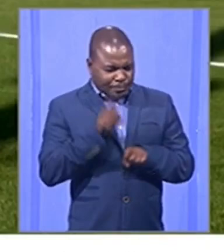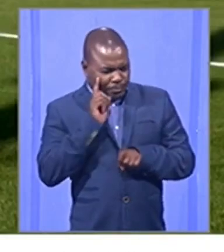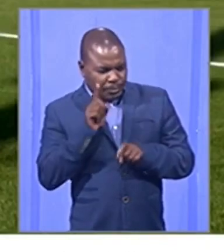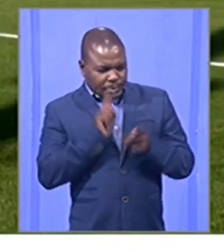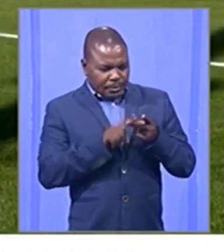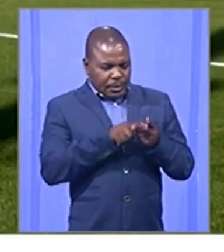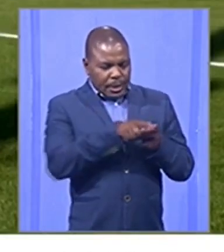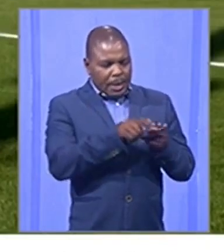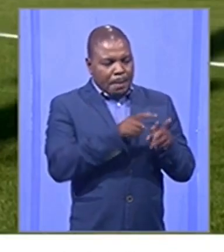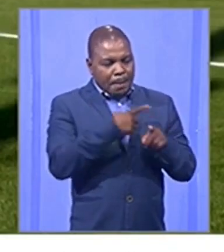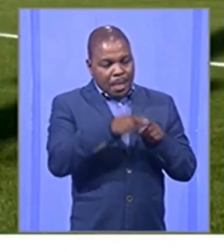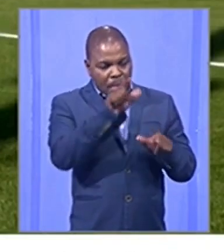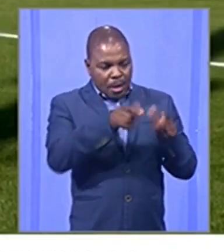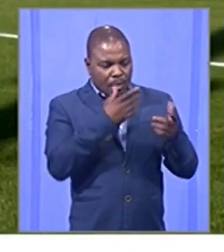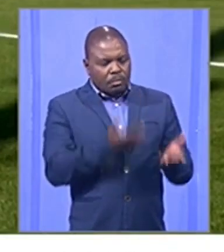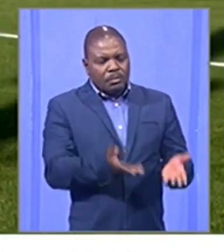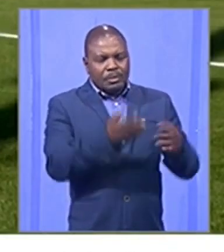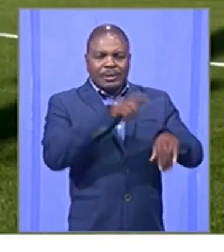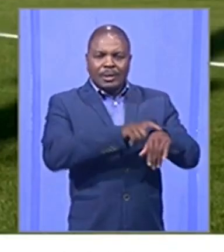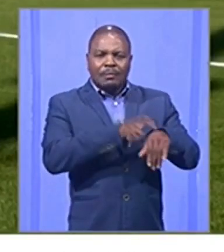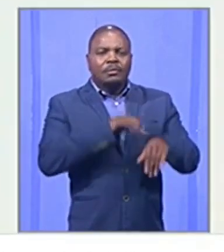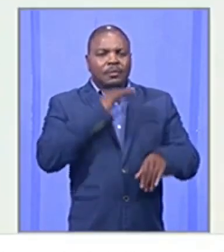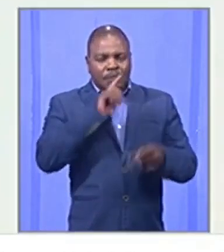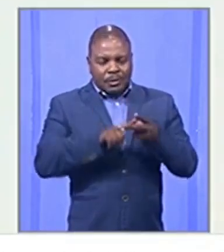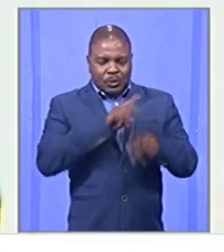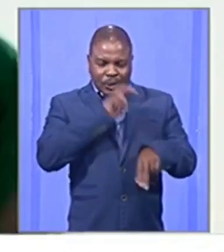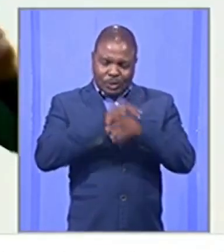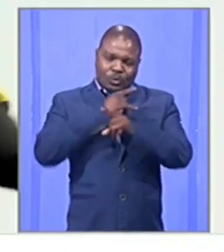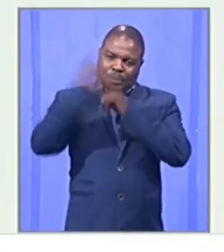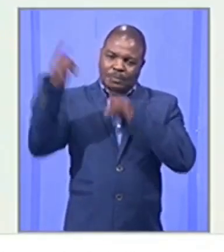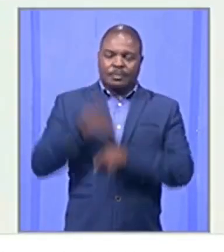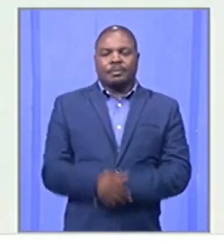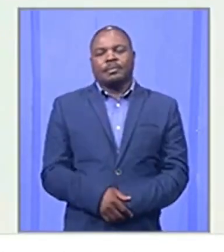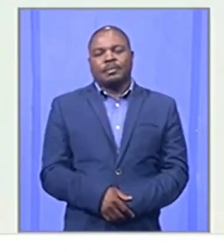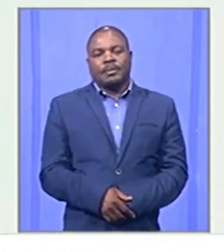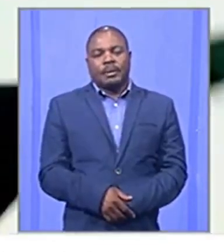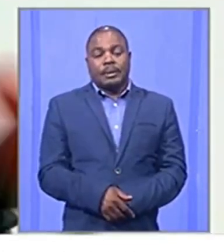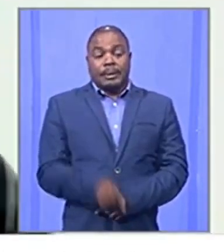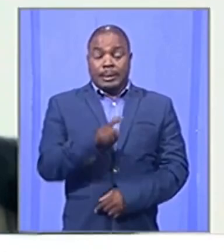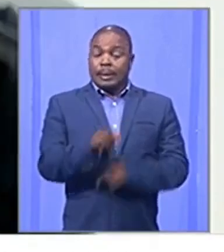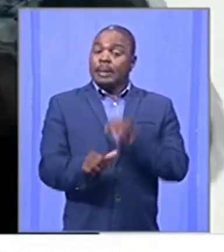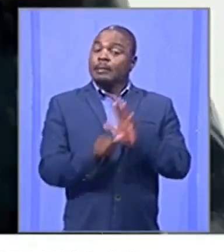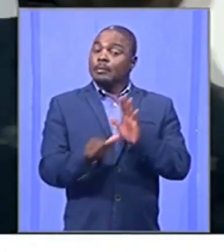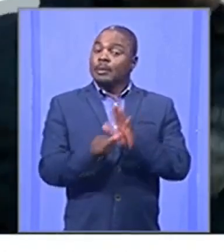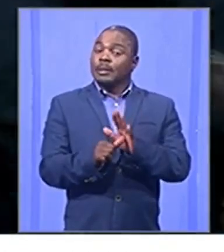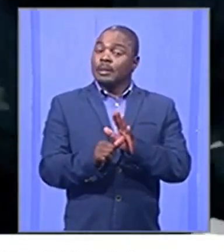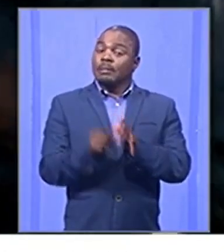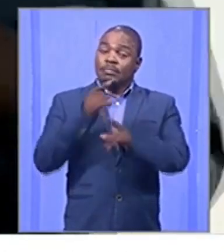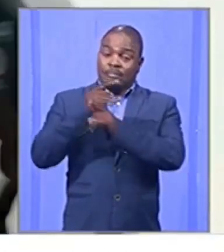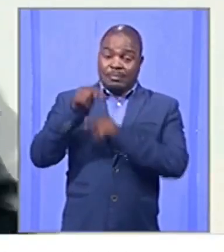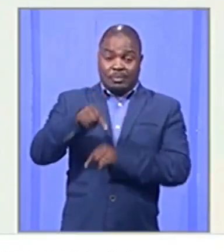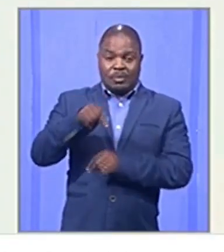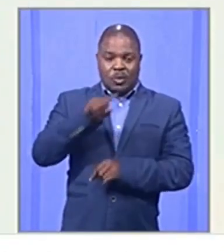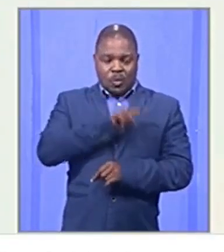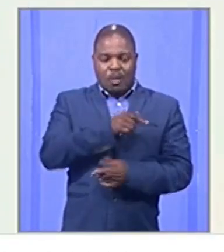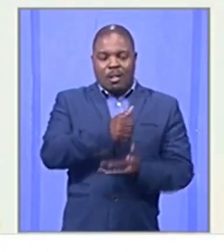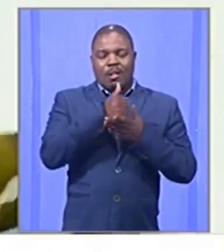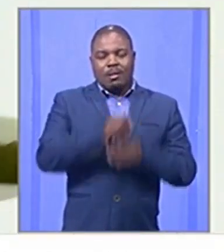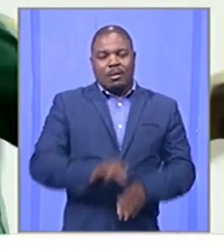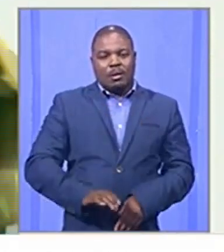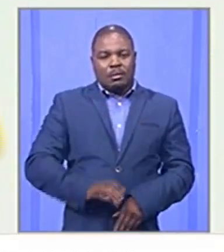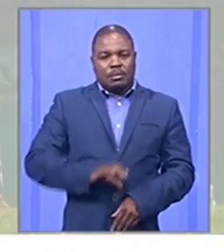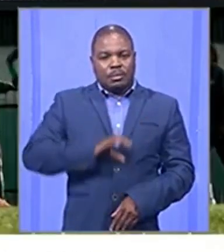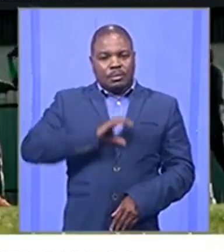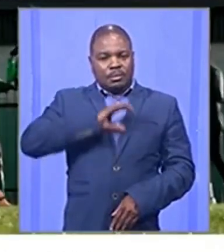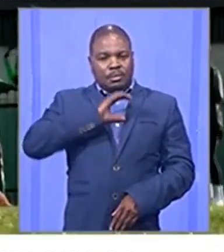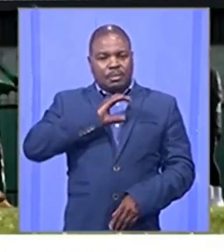players minutes. But at the end of the day, you also want to win the match. It's going to be important to get a good result for our confidence, but I